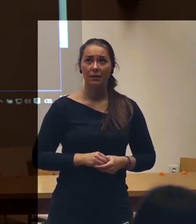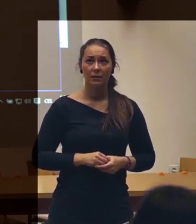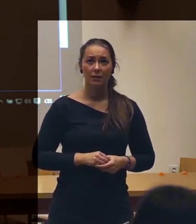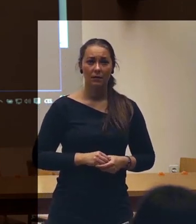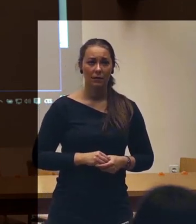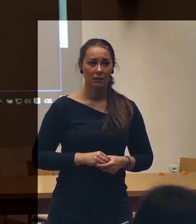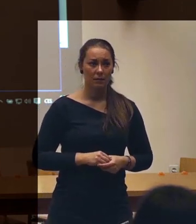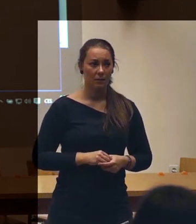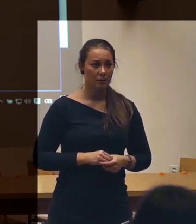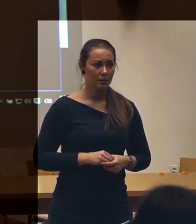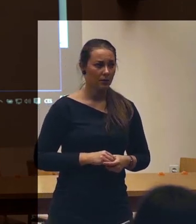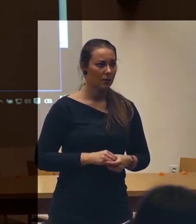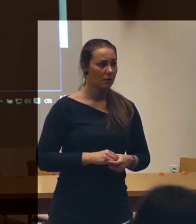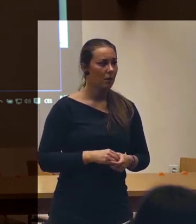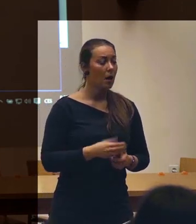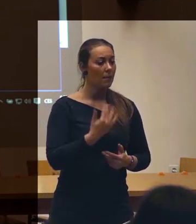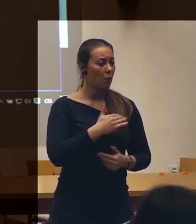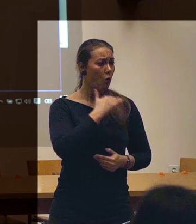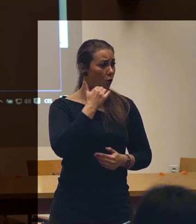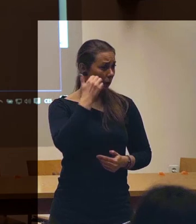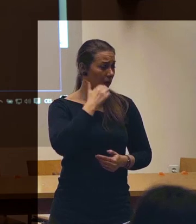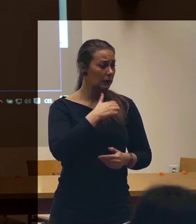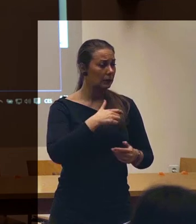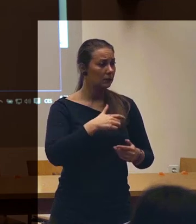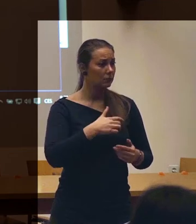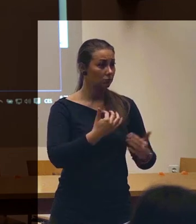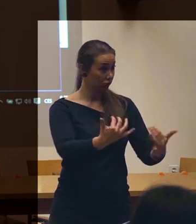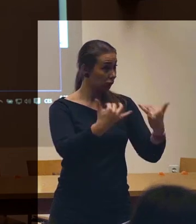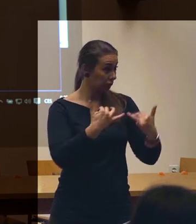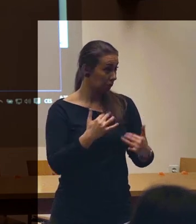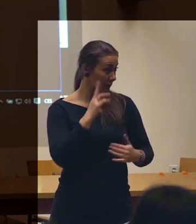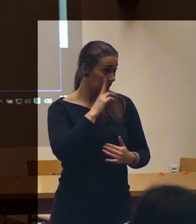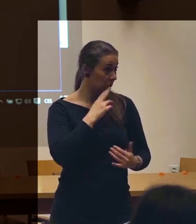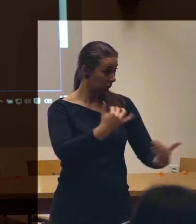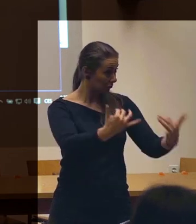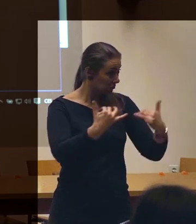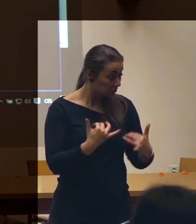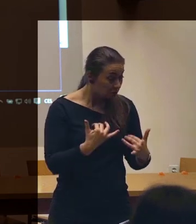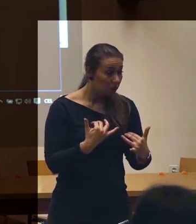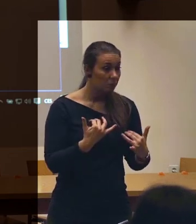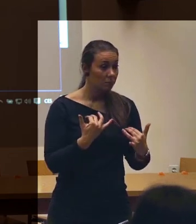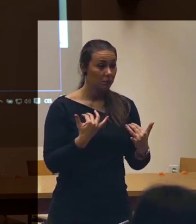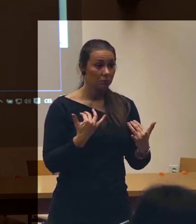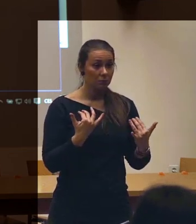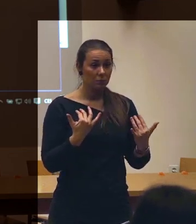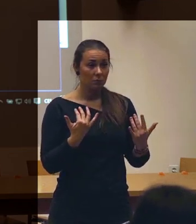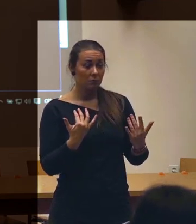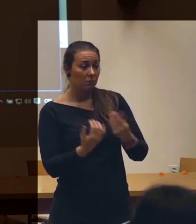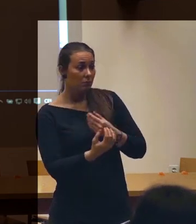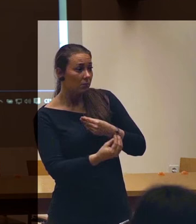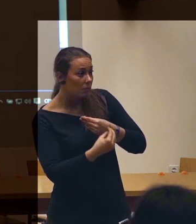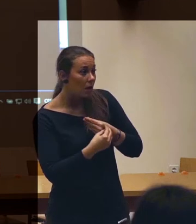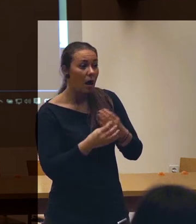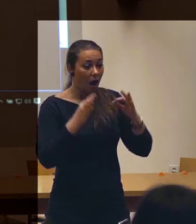or a huge crowd of deaf people who came, but we don't have any program scheduled at